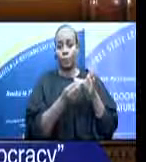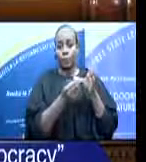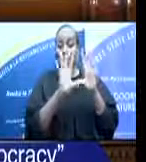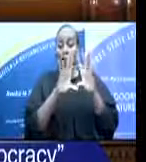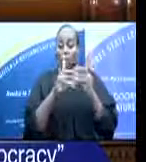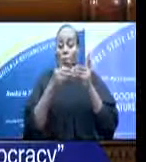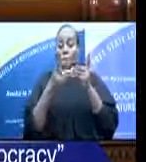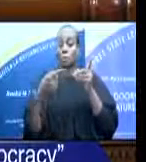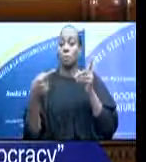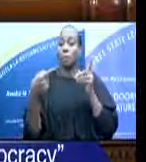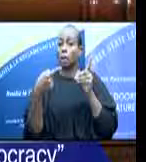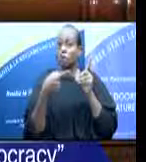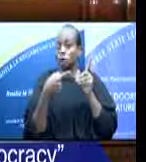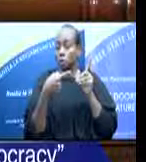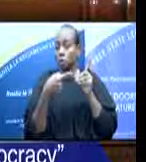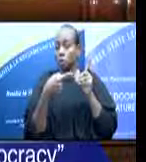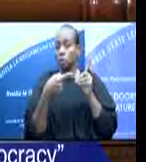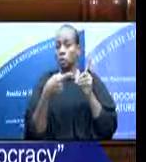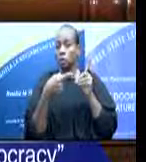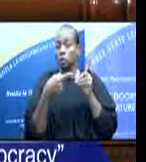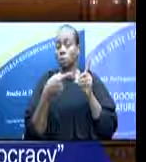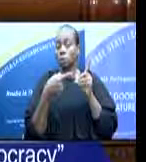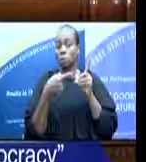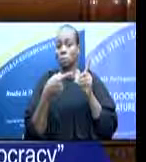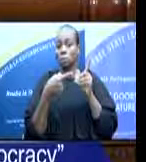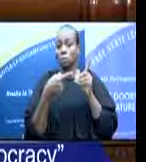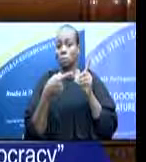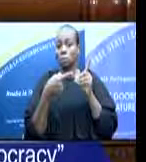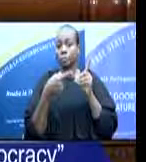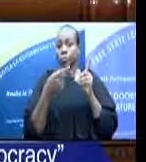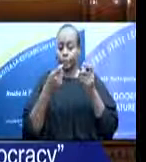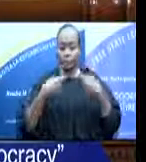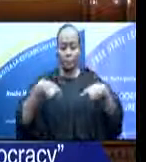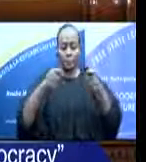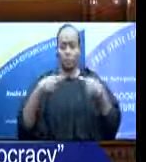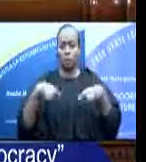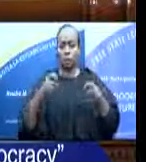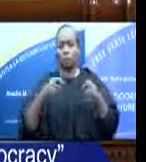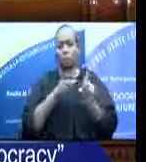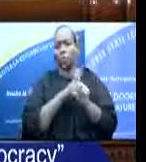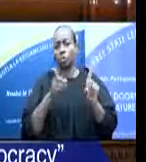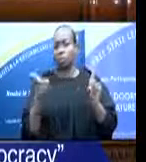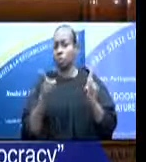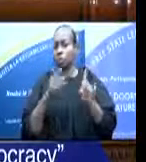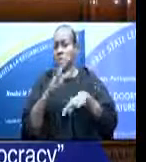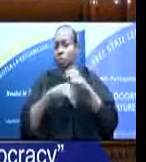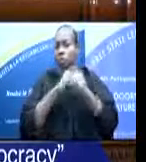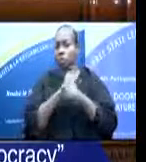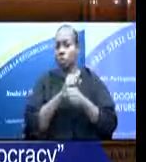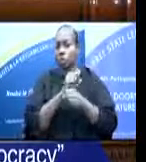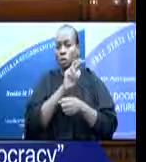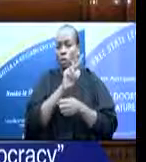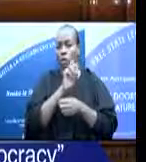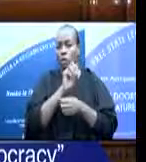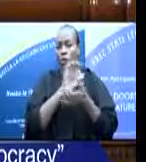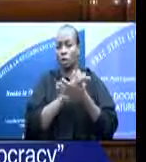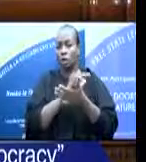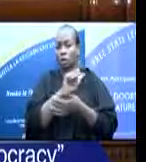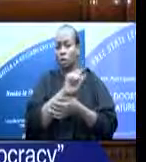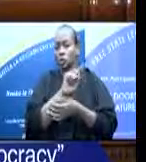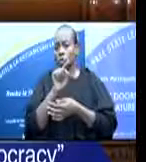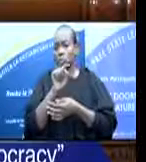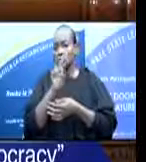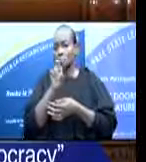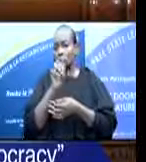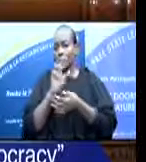The department has excessive irregular expenditure from 2017 and 18 financial